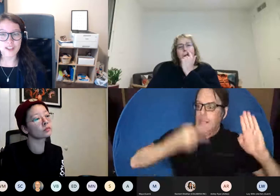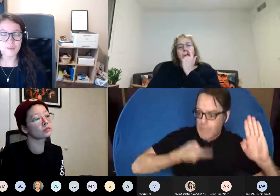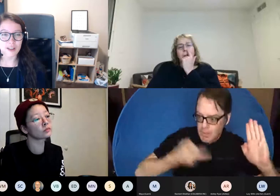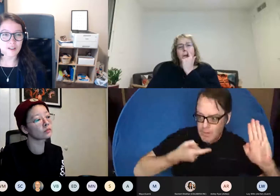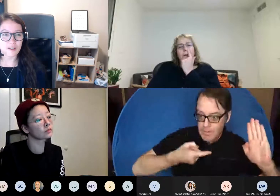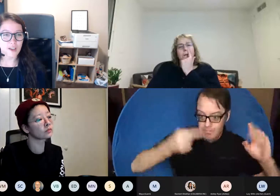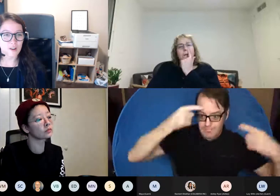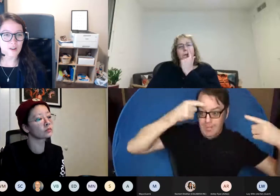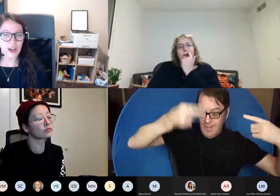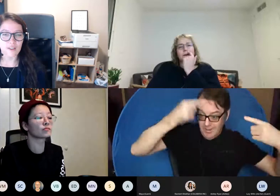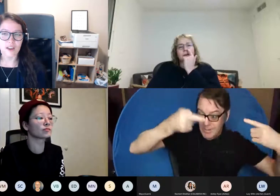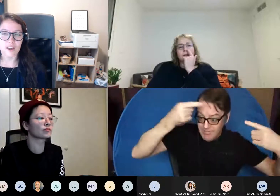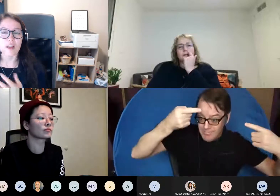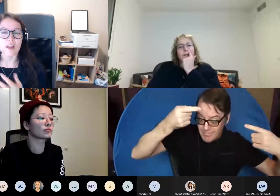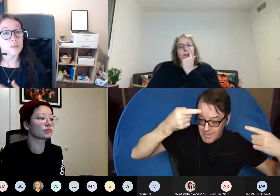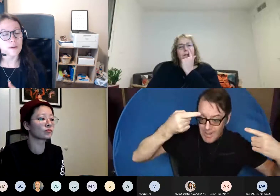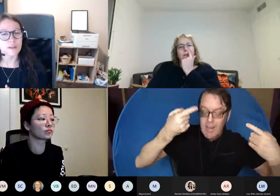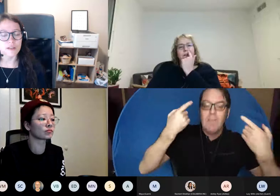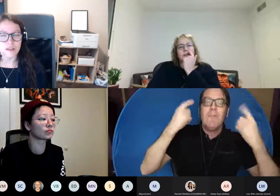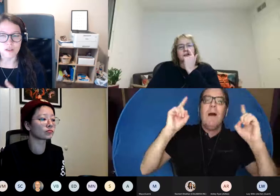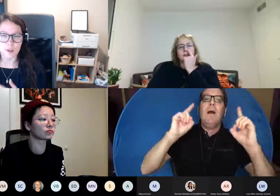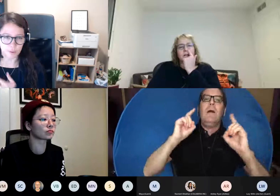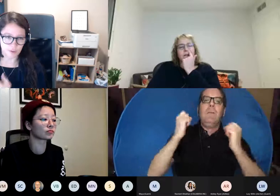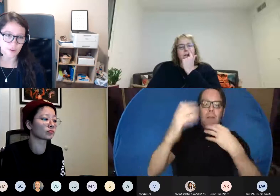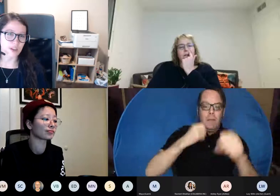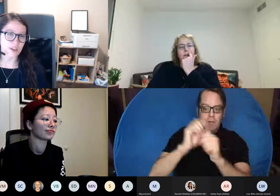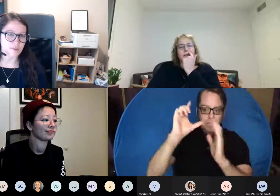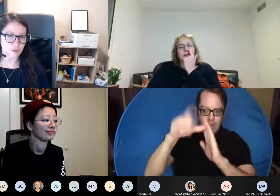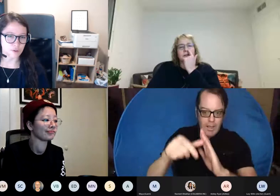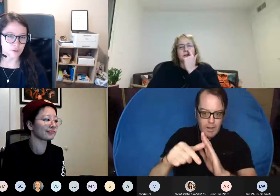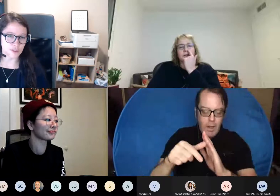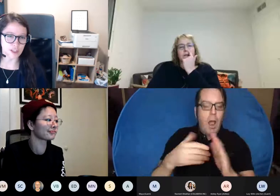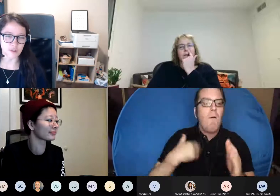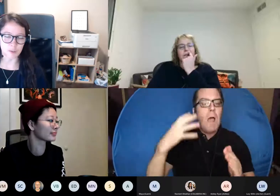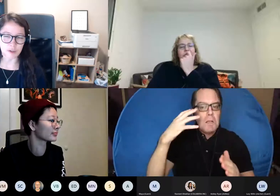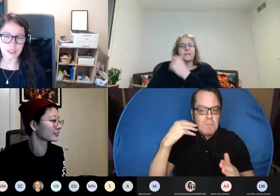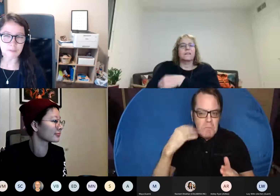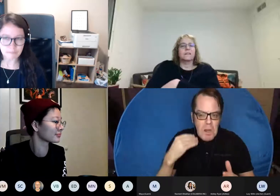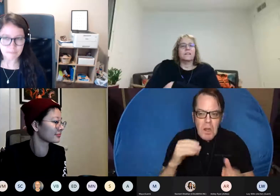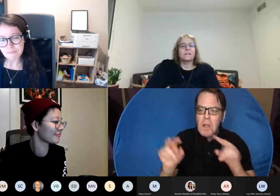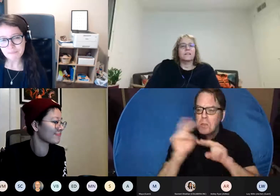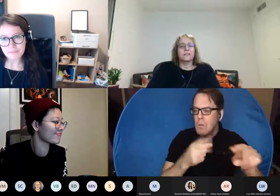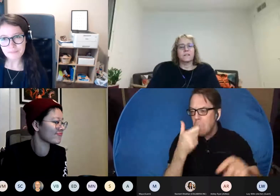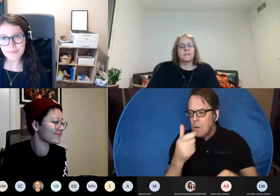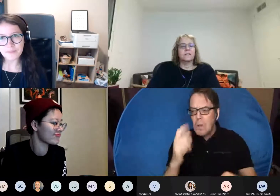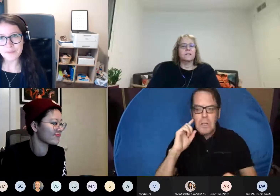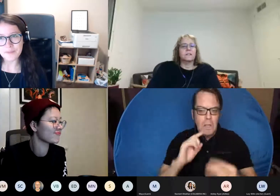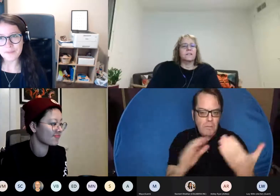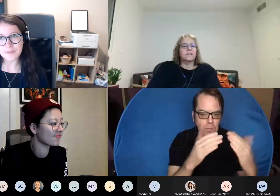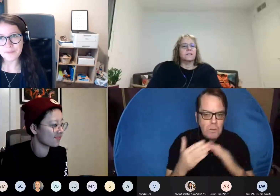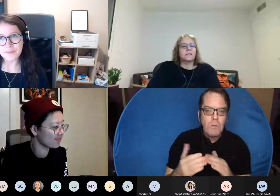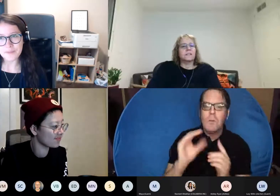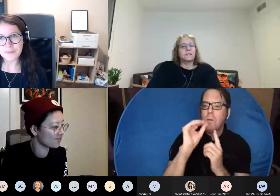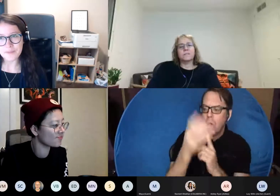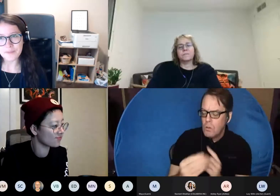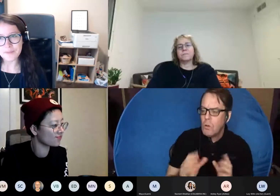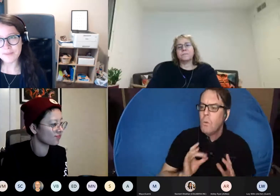of it, you know, these many years later, having had a lot of experiences on the periphery of deaf culture and the deaf community.